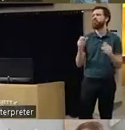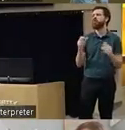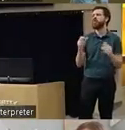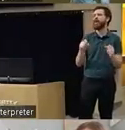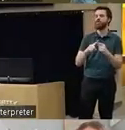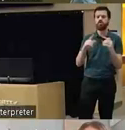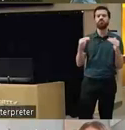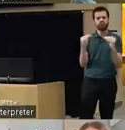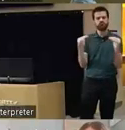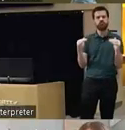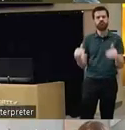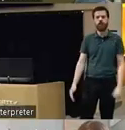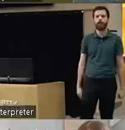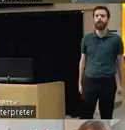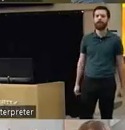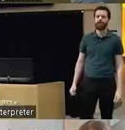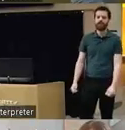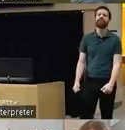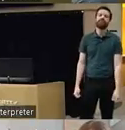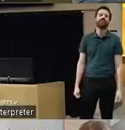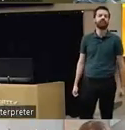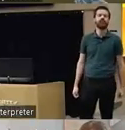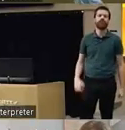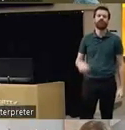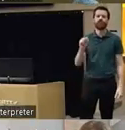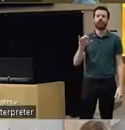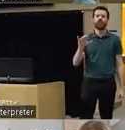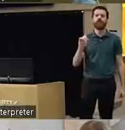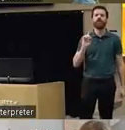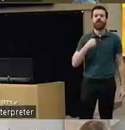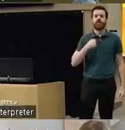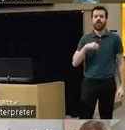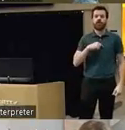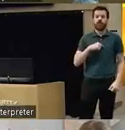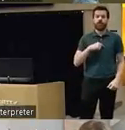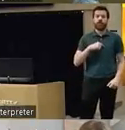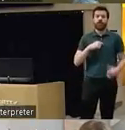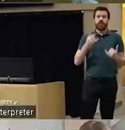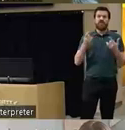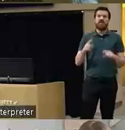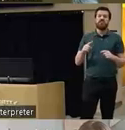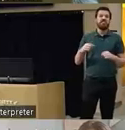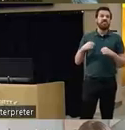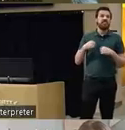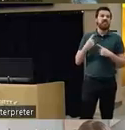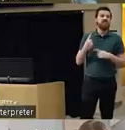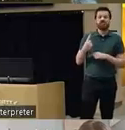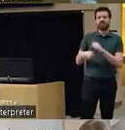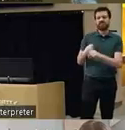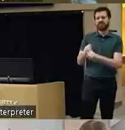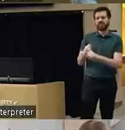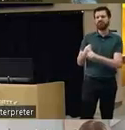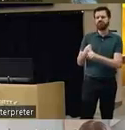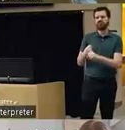even? Yeah, so we are now, and this has happened in the last year or so, so